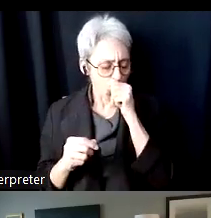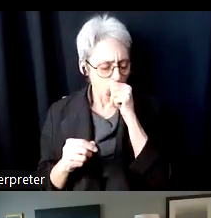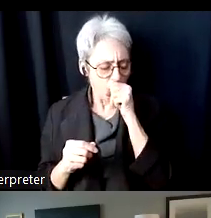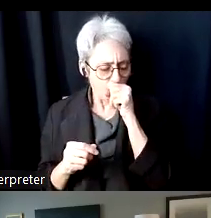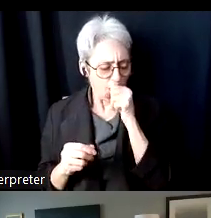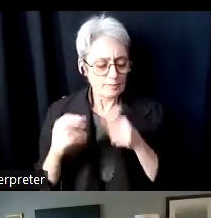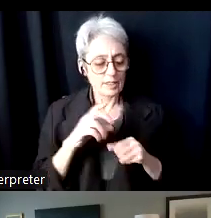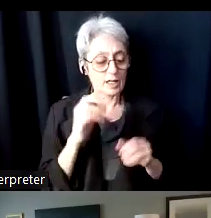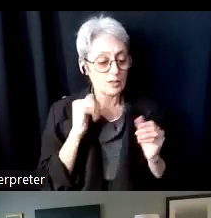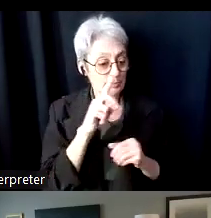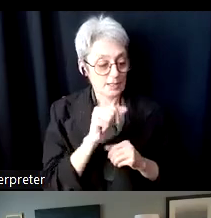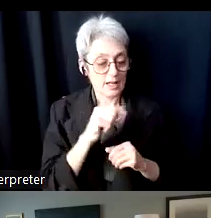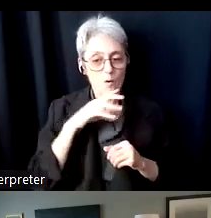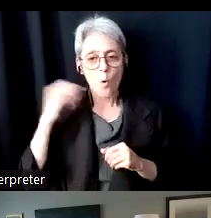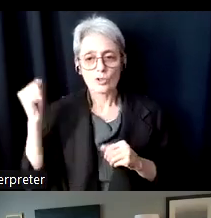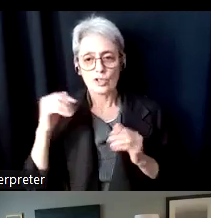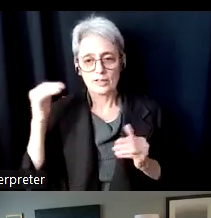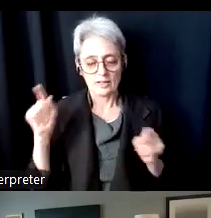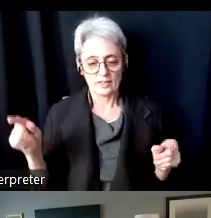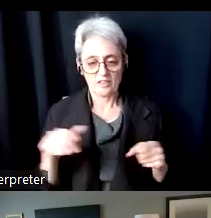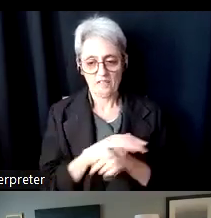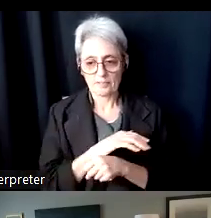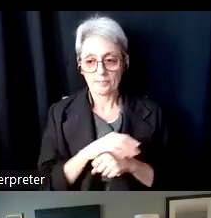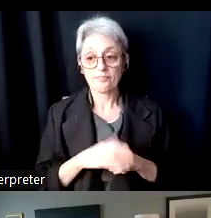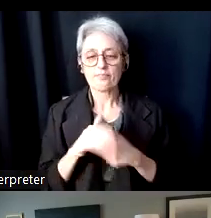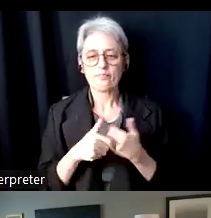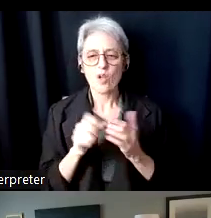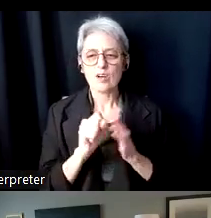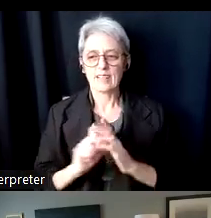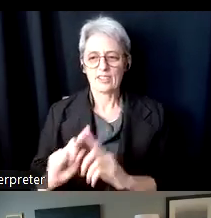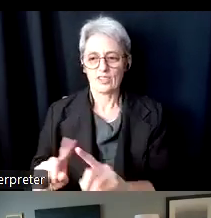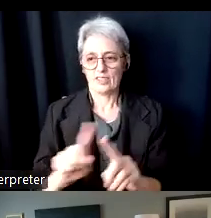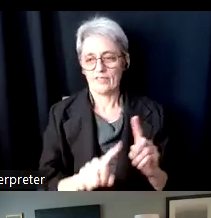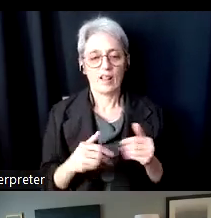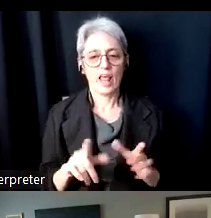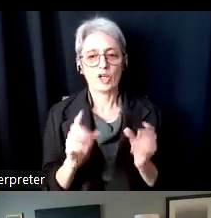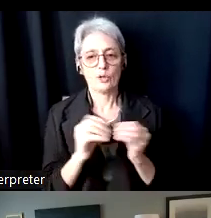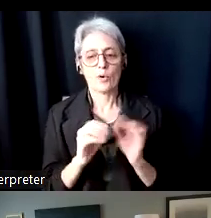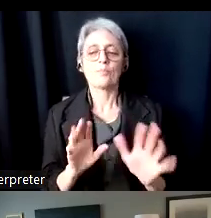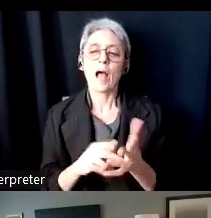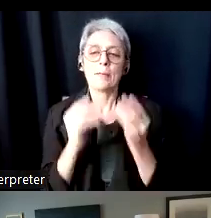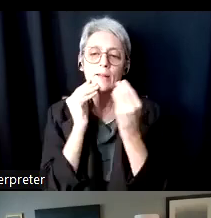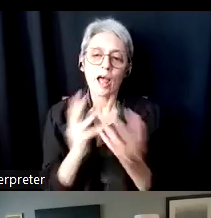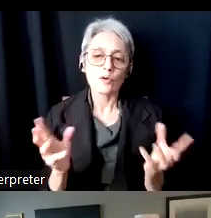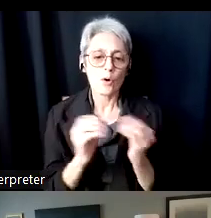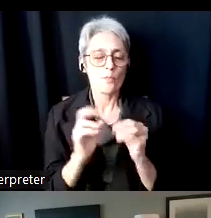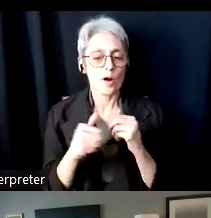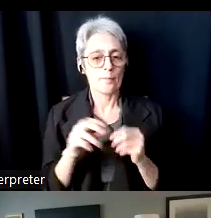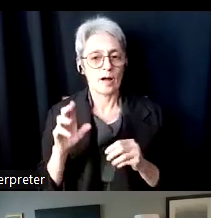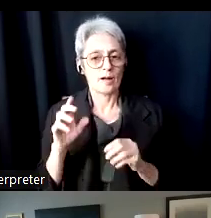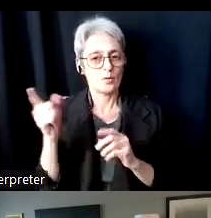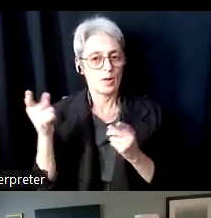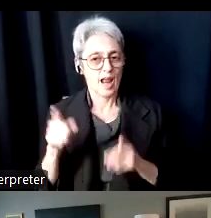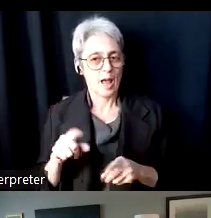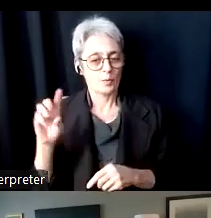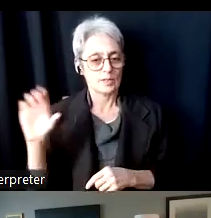adults. We know that every state looks different, but we're here to let you know more about the models in Wisconsin. So first, we have family care. There